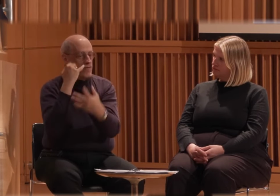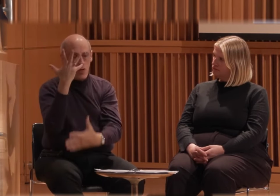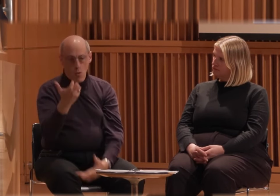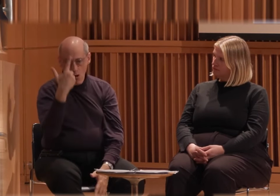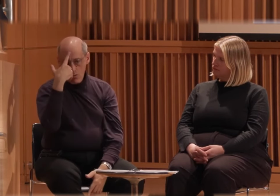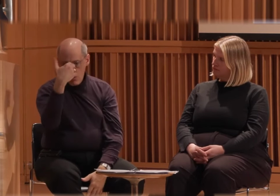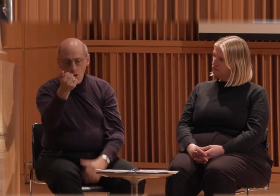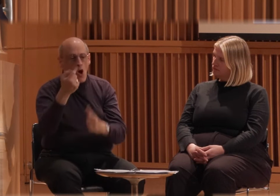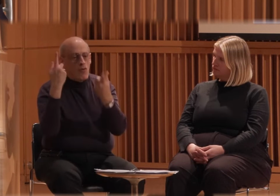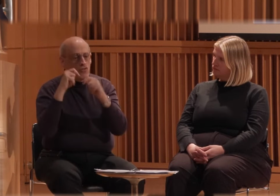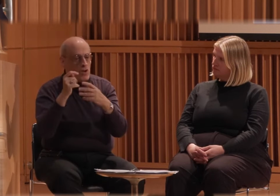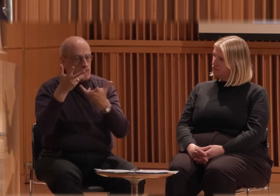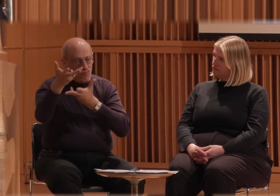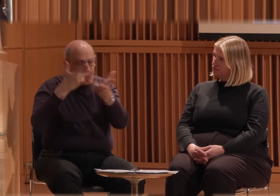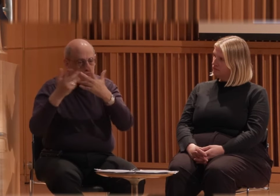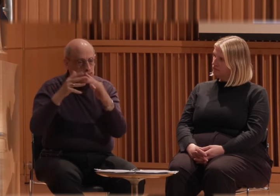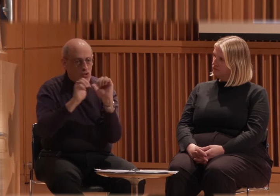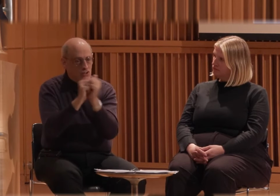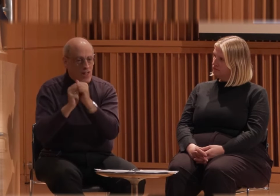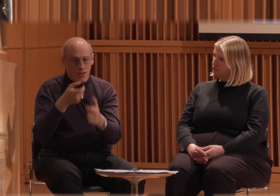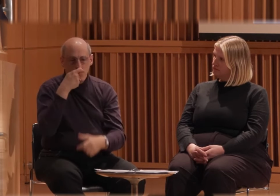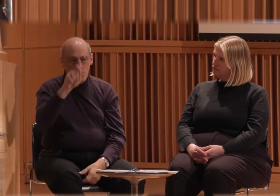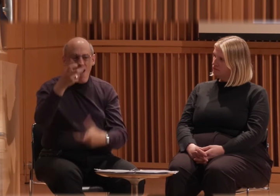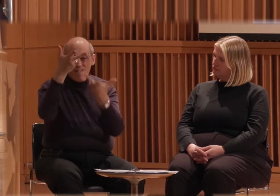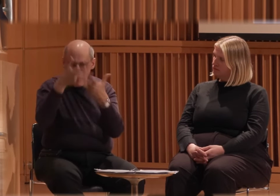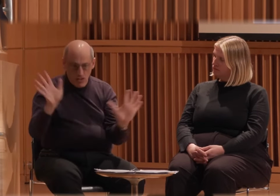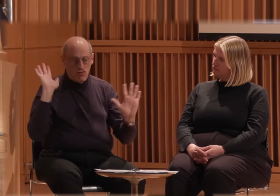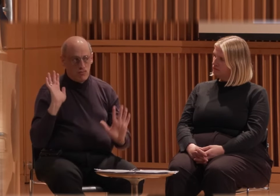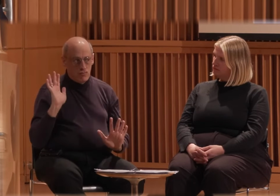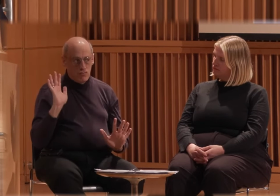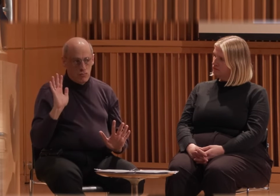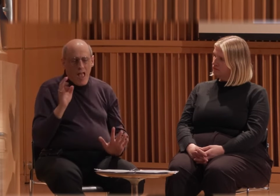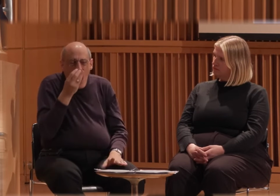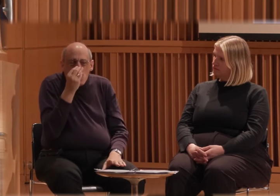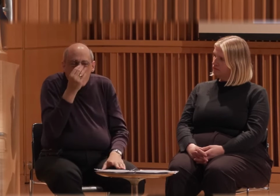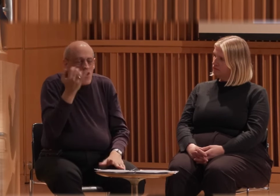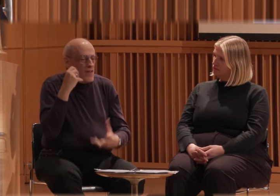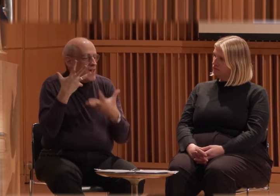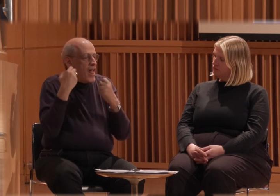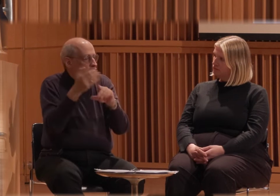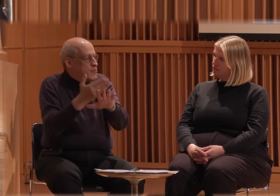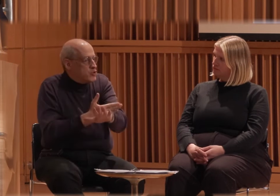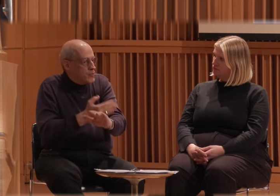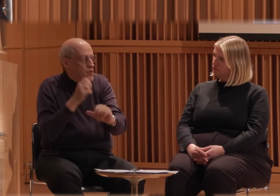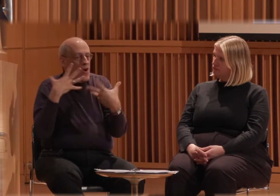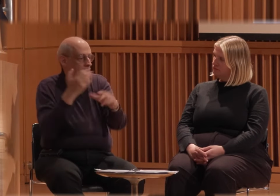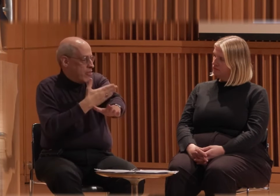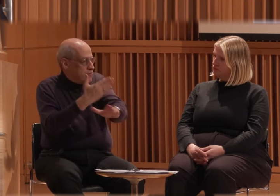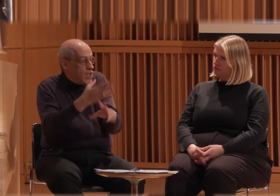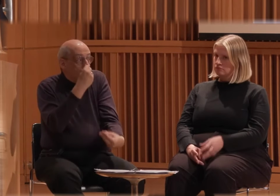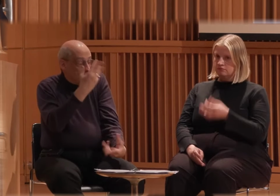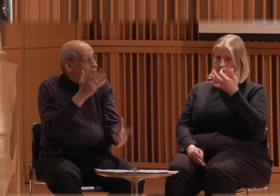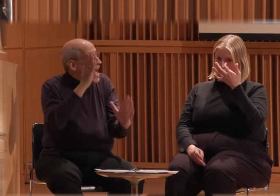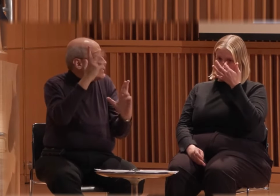and to try to collectively bargain. Full stop. And it doesn't matter whether or not there's a health improvement or not, although I